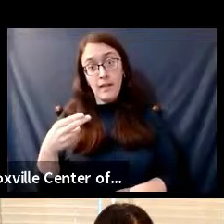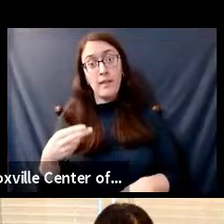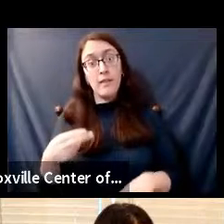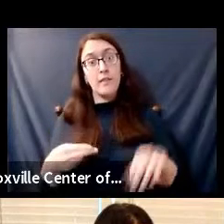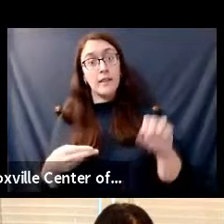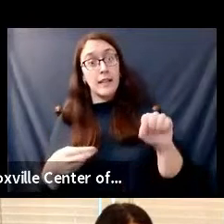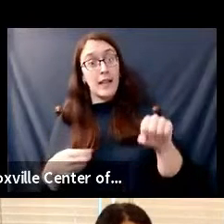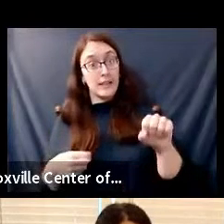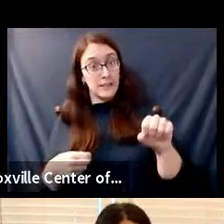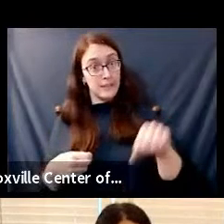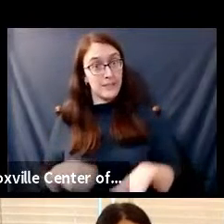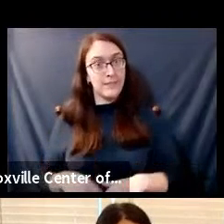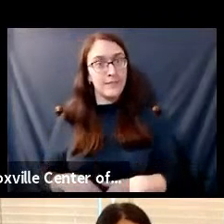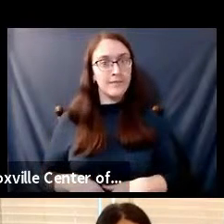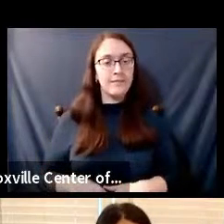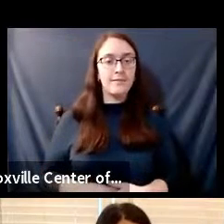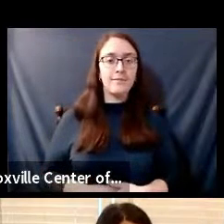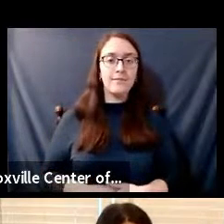Sorry. Yes.